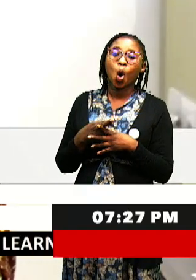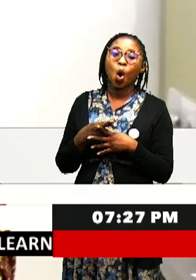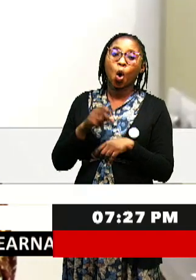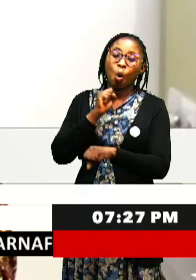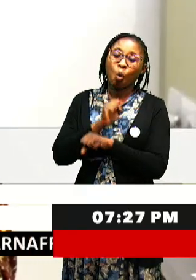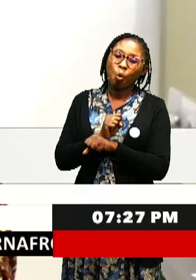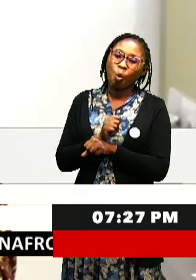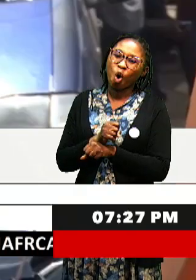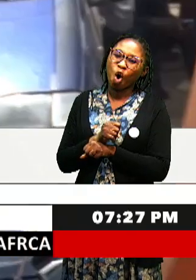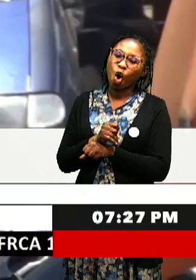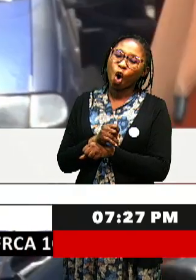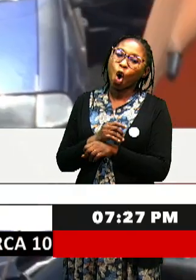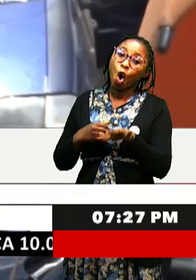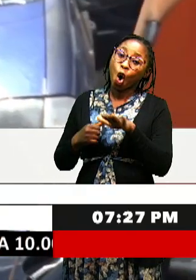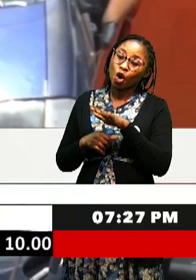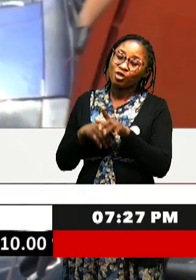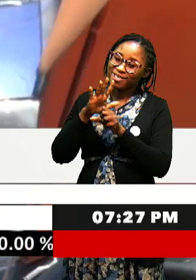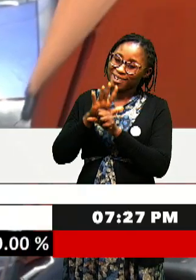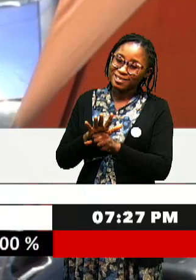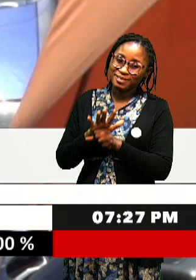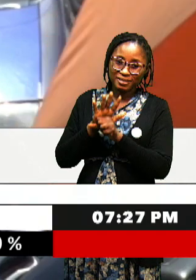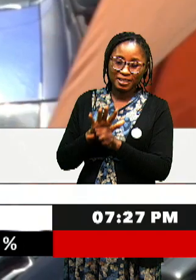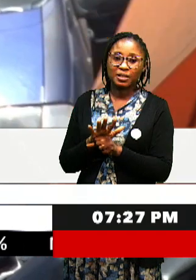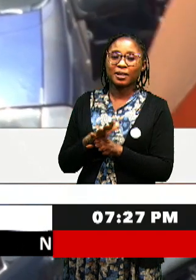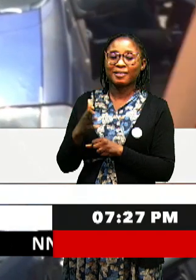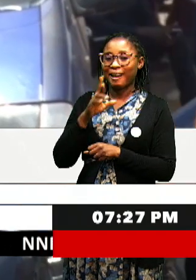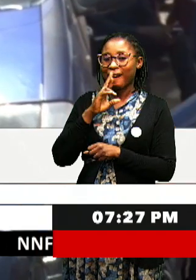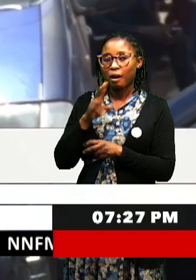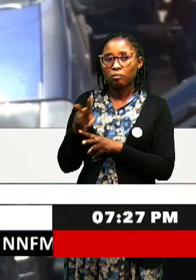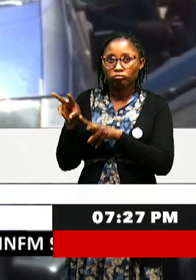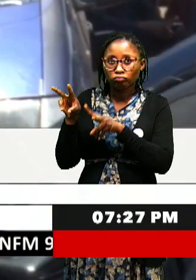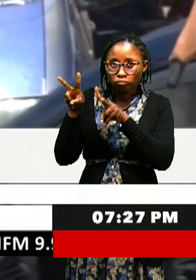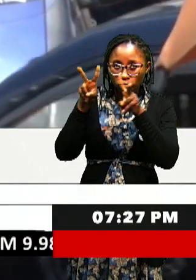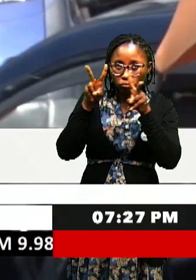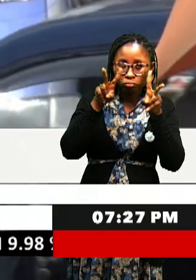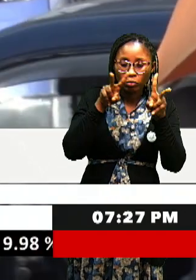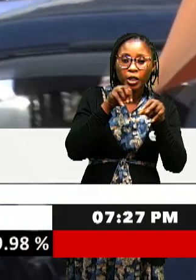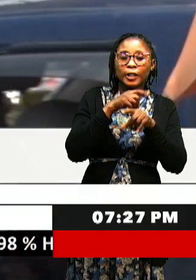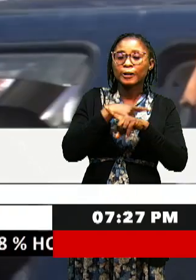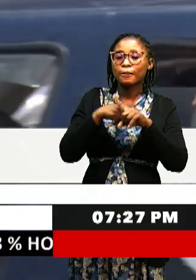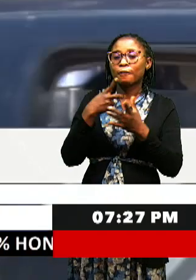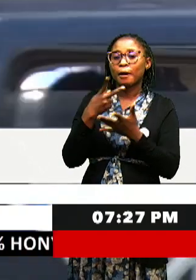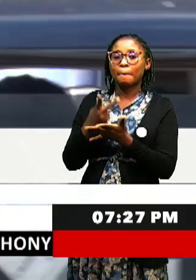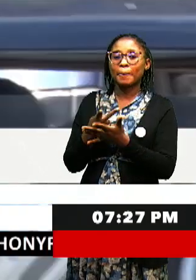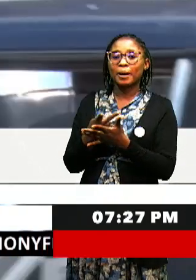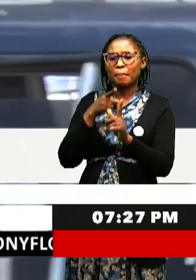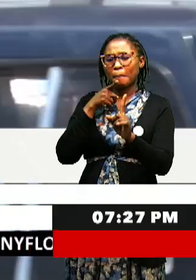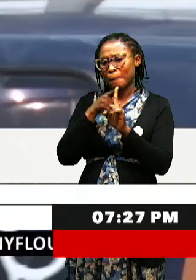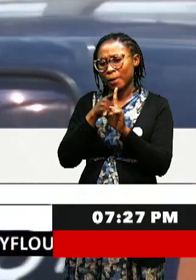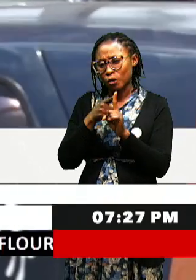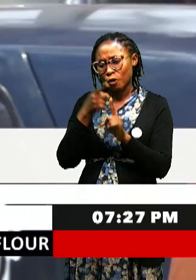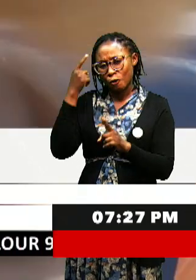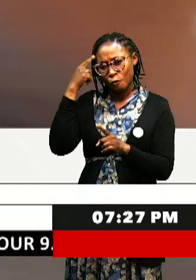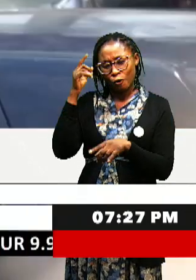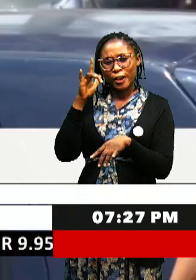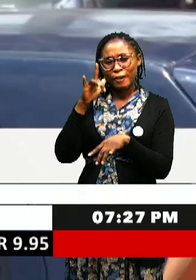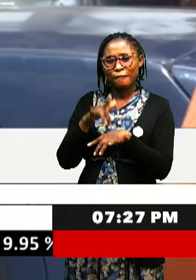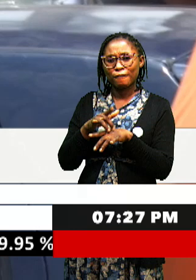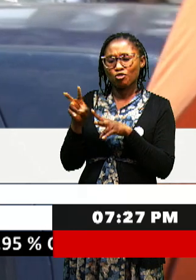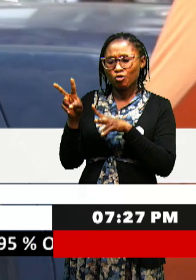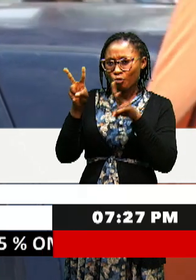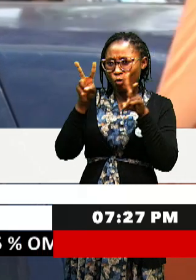under stress. There are task forces in various parks, particularly for effective